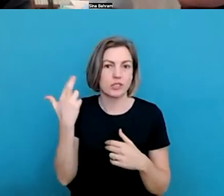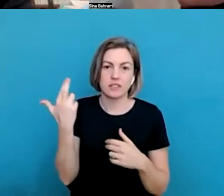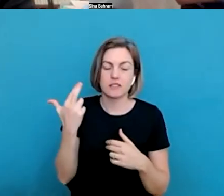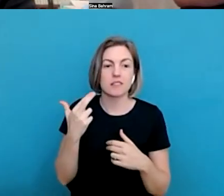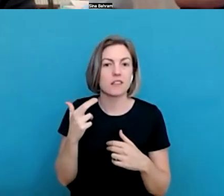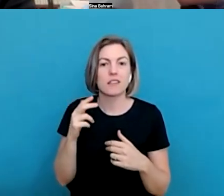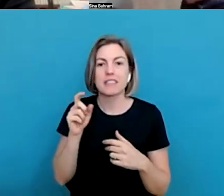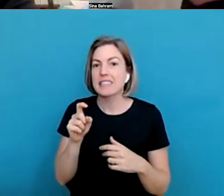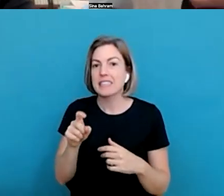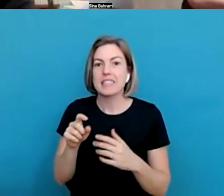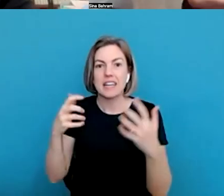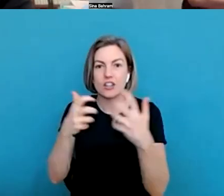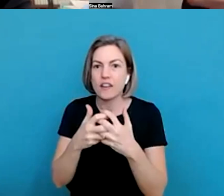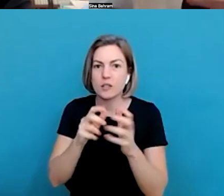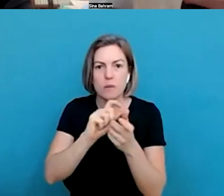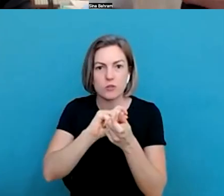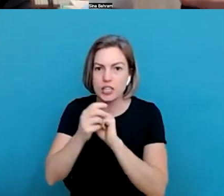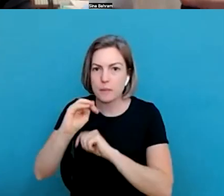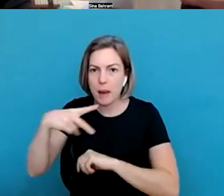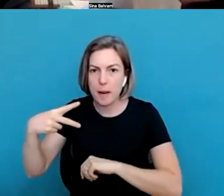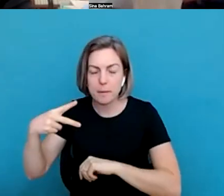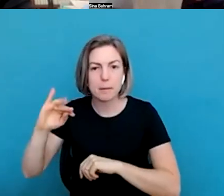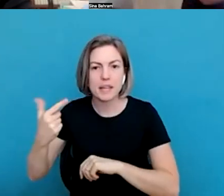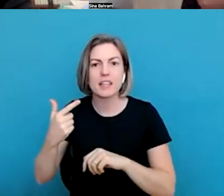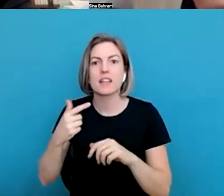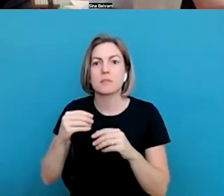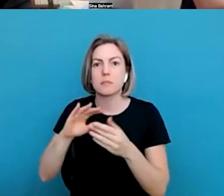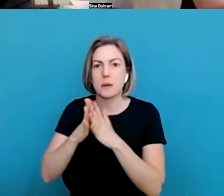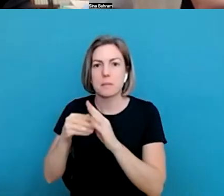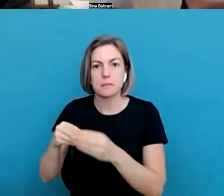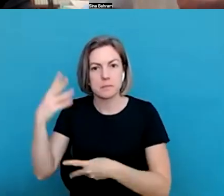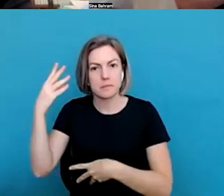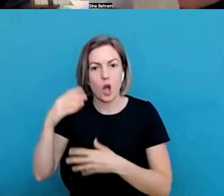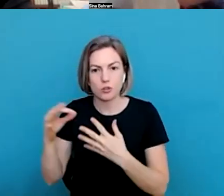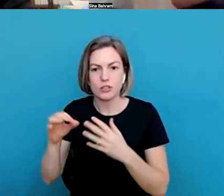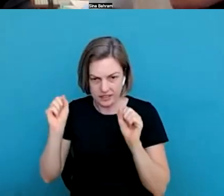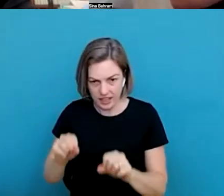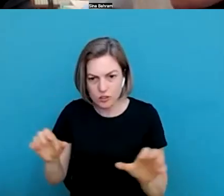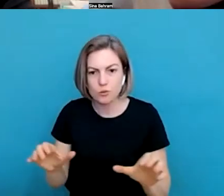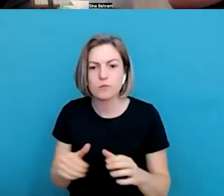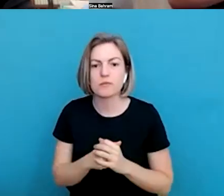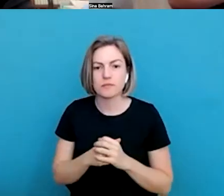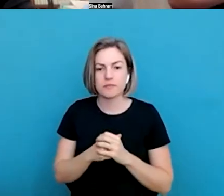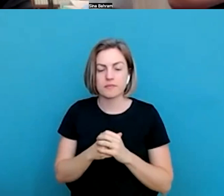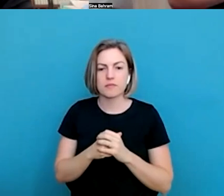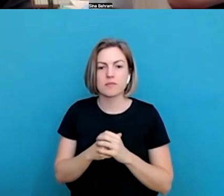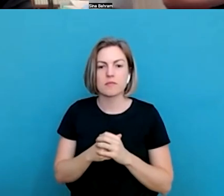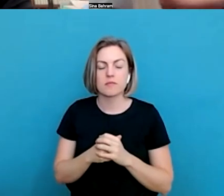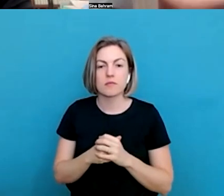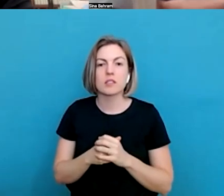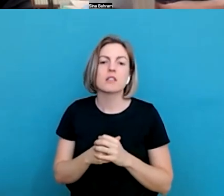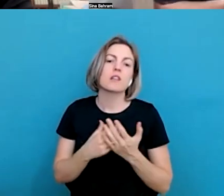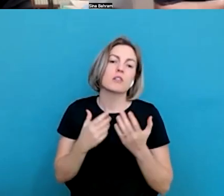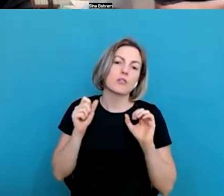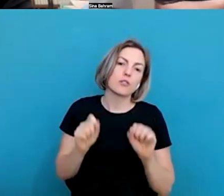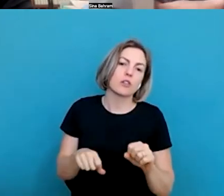interface to be remapped into simply a list of options, then that could be done. You could list, for example, in such a situation, all